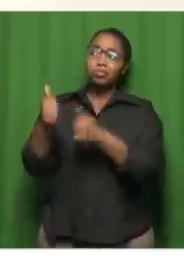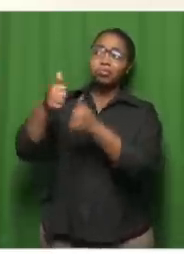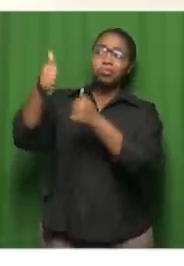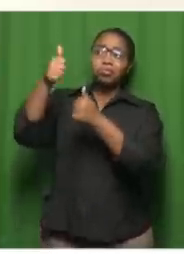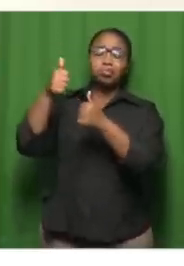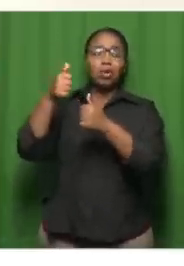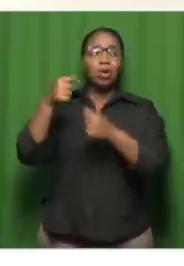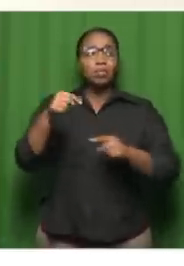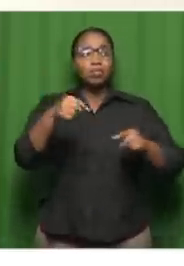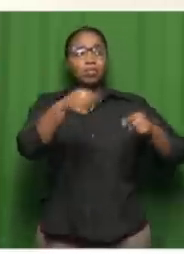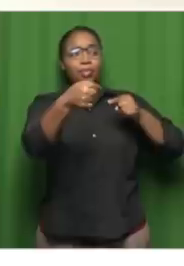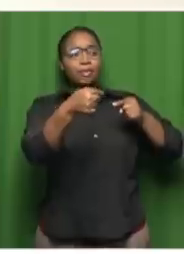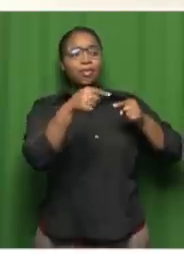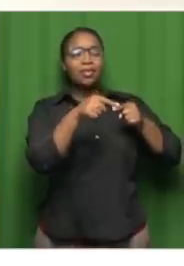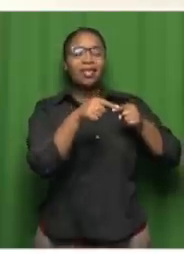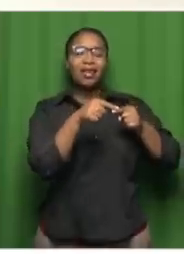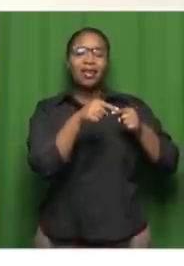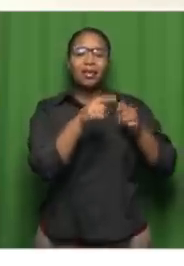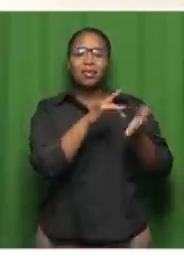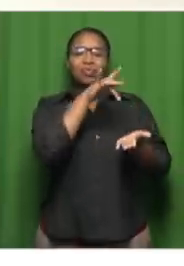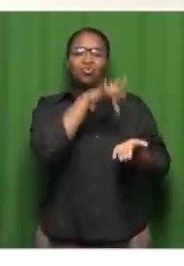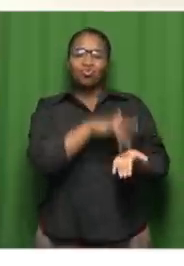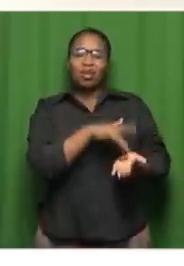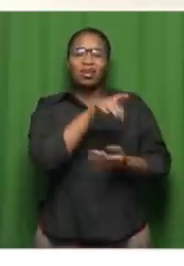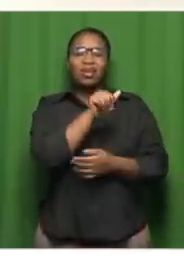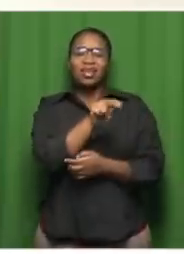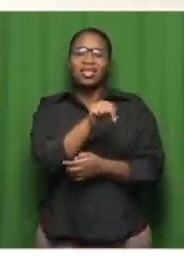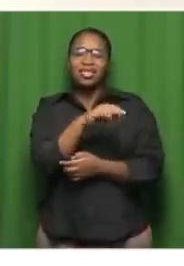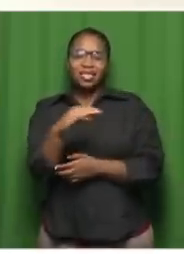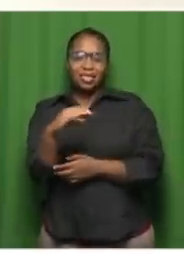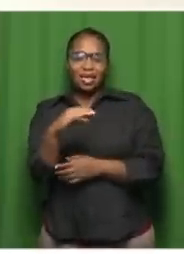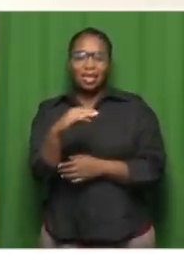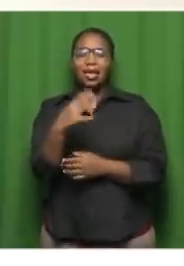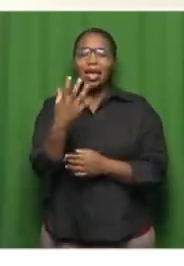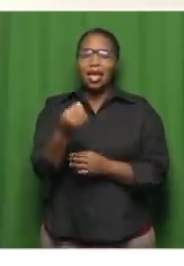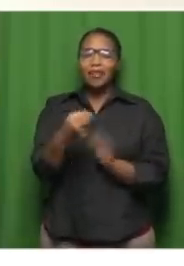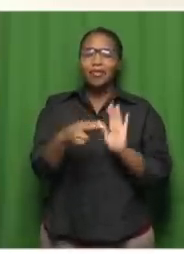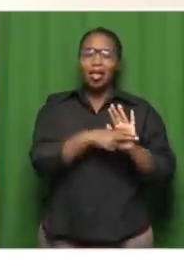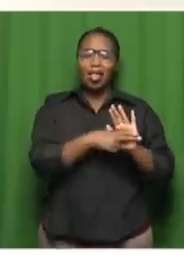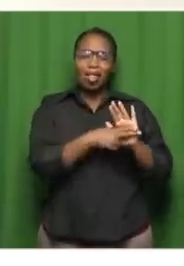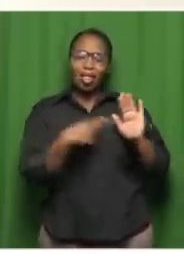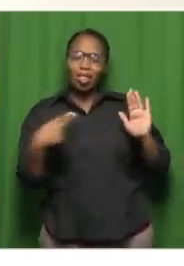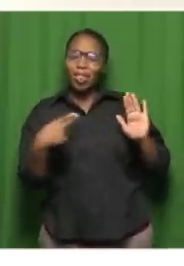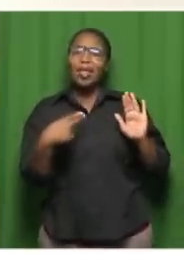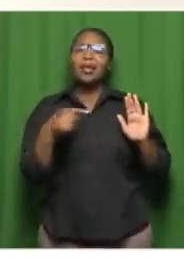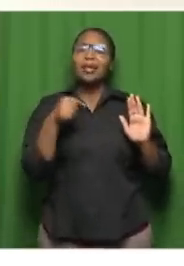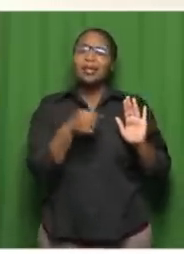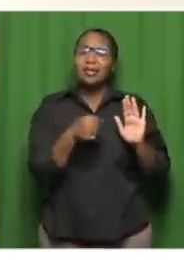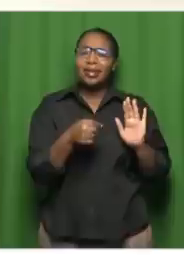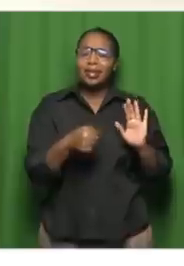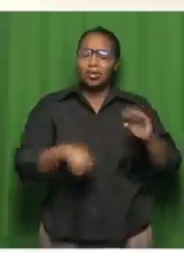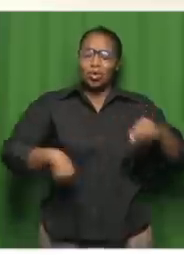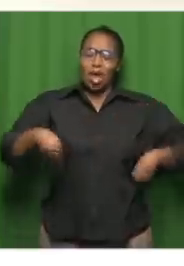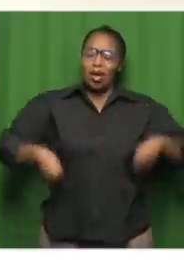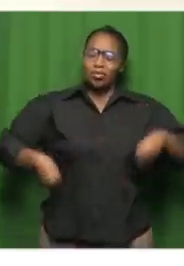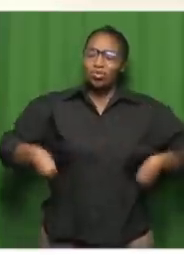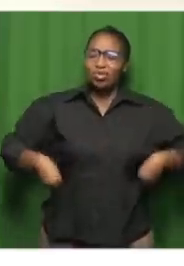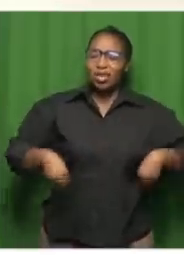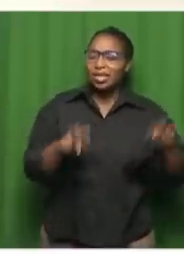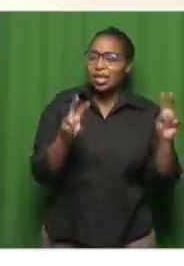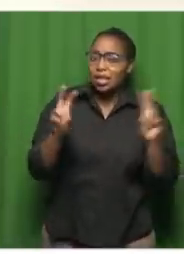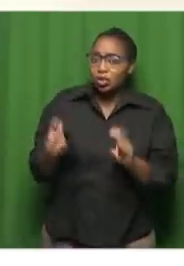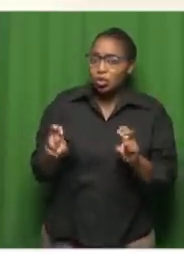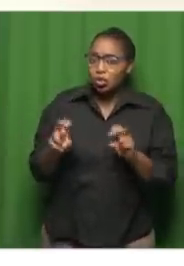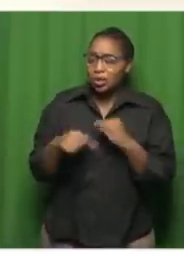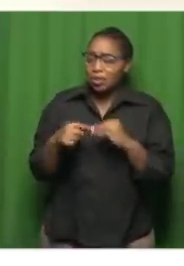ANC, are tainted or have these alleged tainted corruptions hanging over their heads. Can one